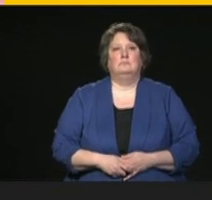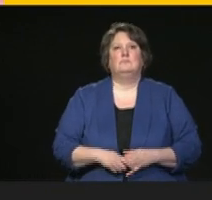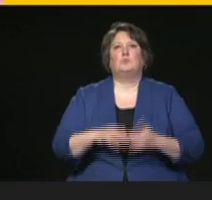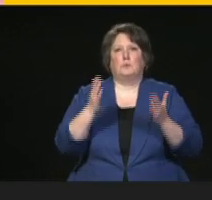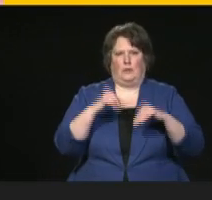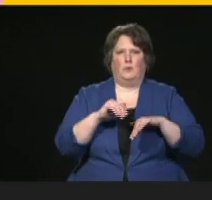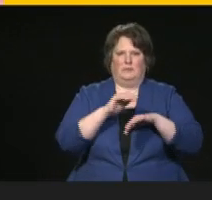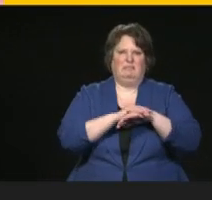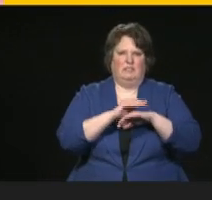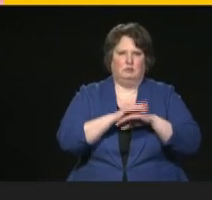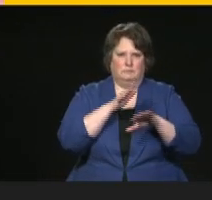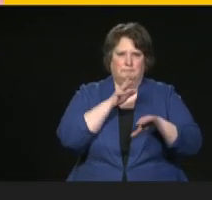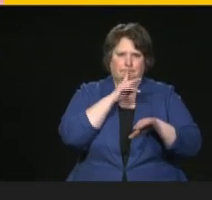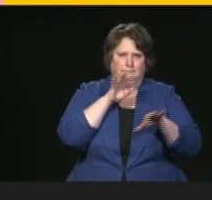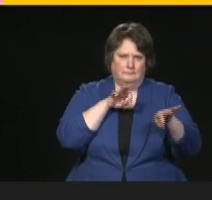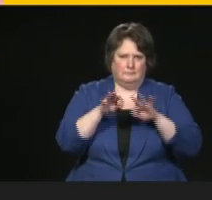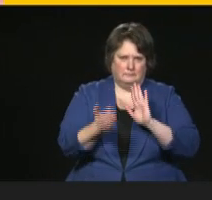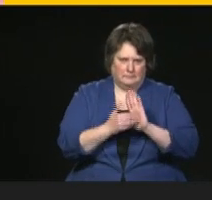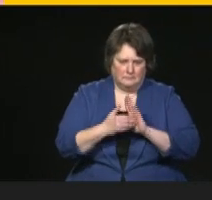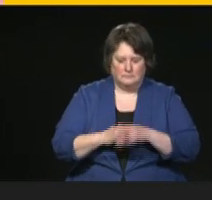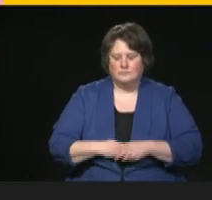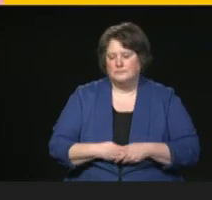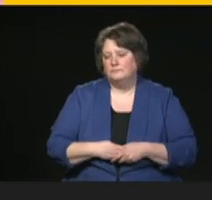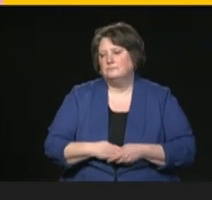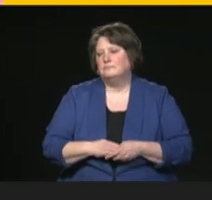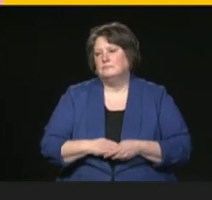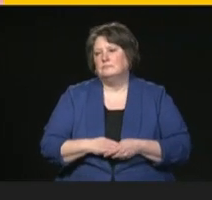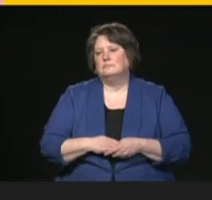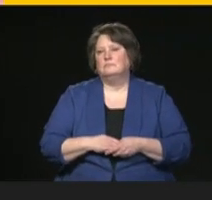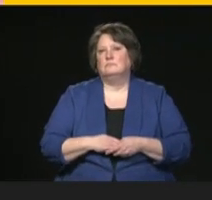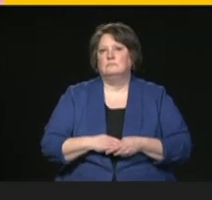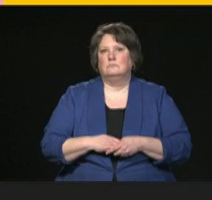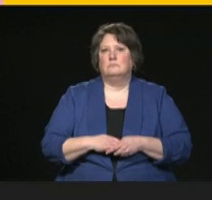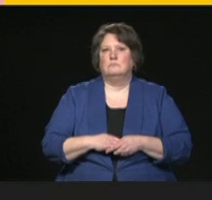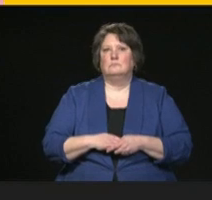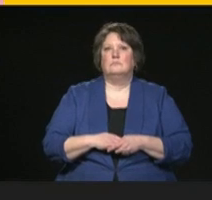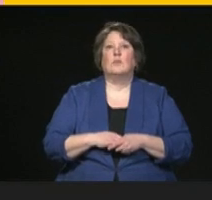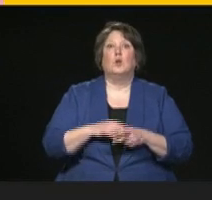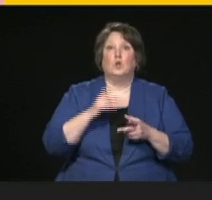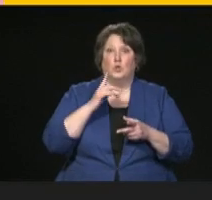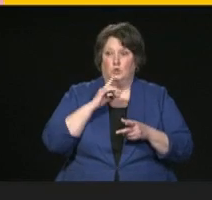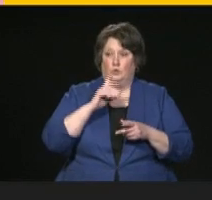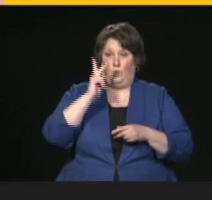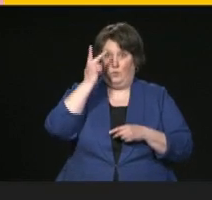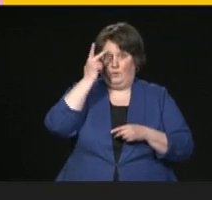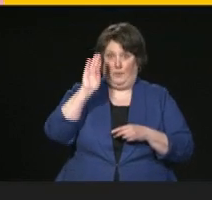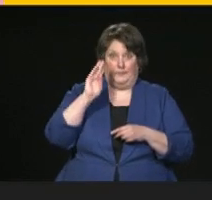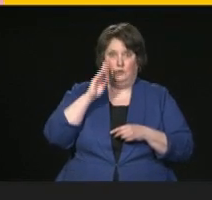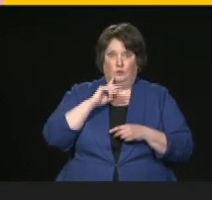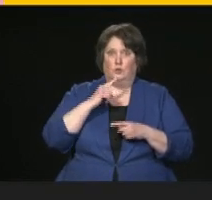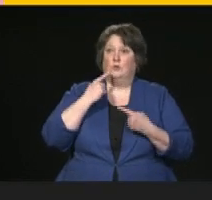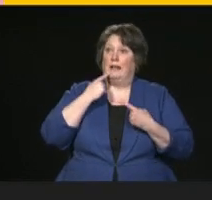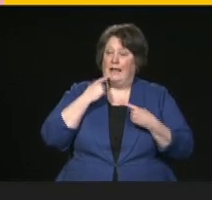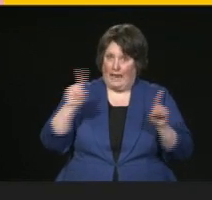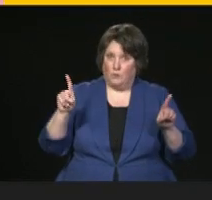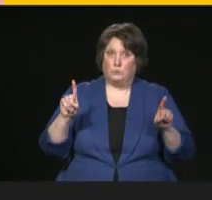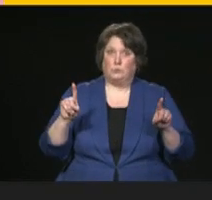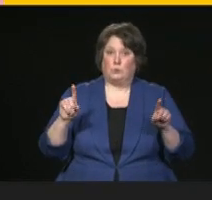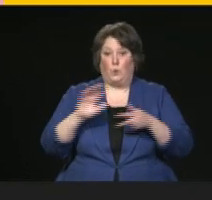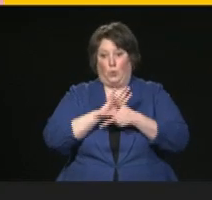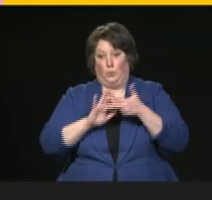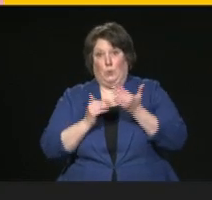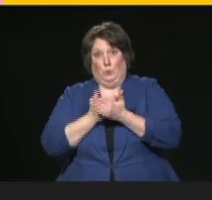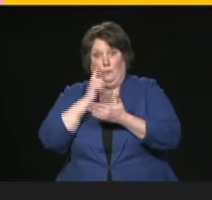see the very strong measures announced by the Prime Minister this morning as complementary to what we have already